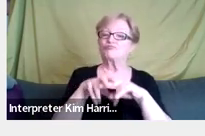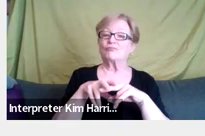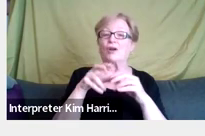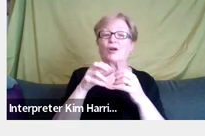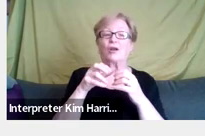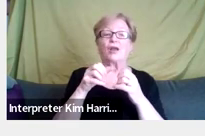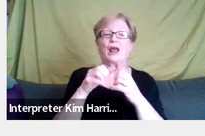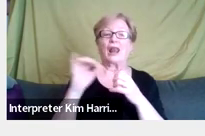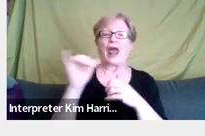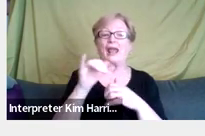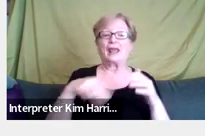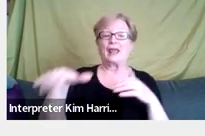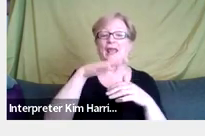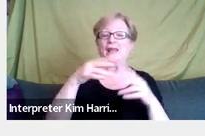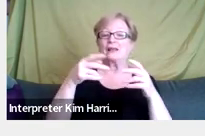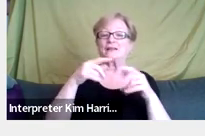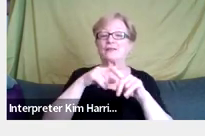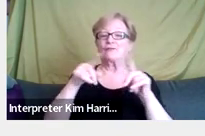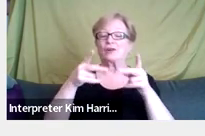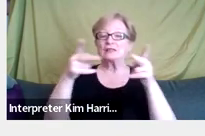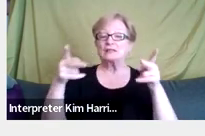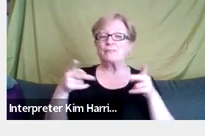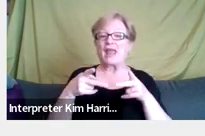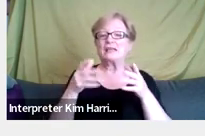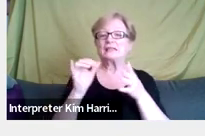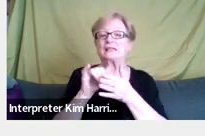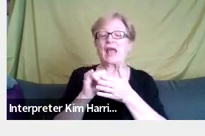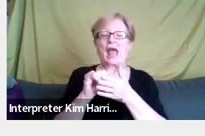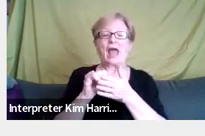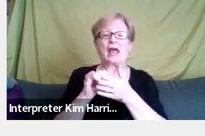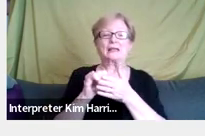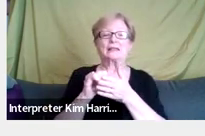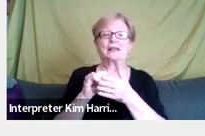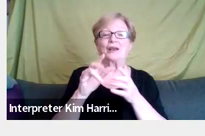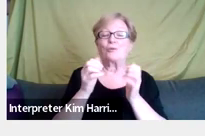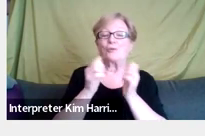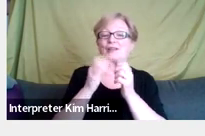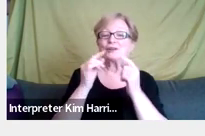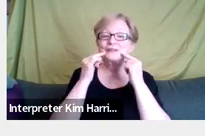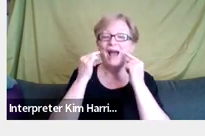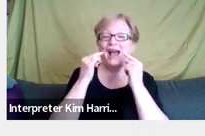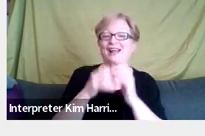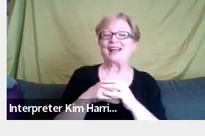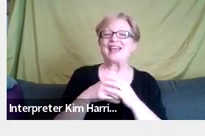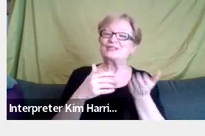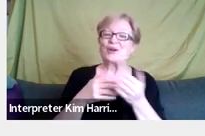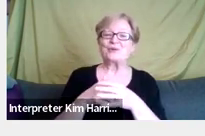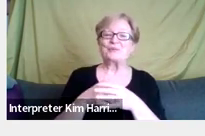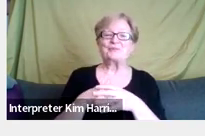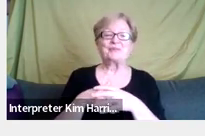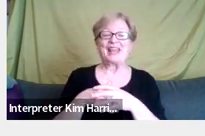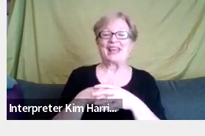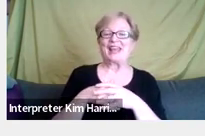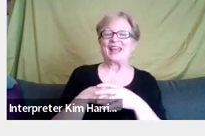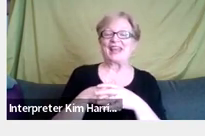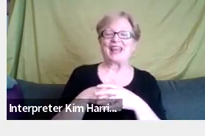like in a space, and she's smiling, smirky, smiling. And so that